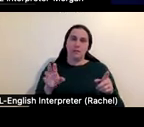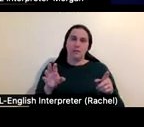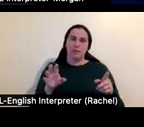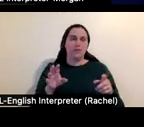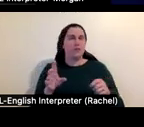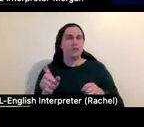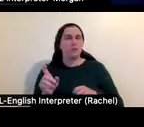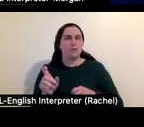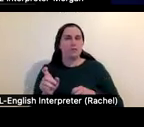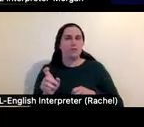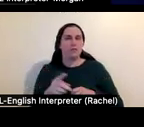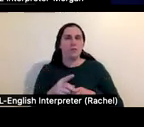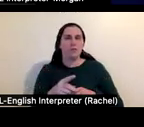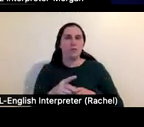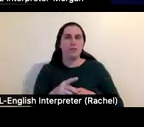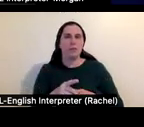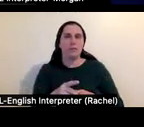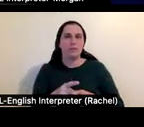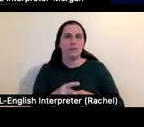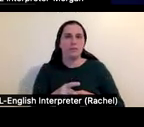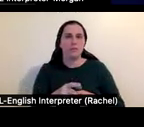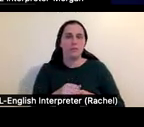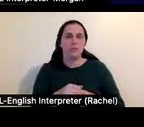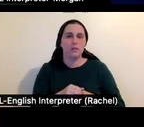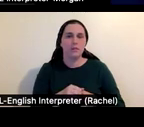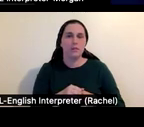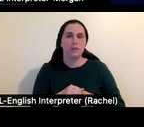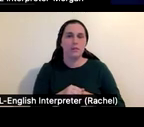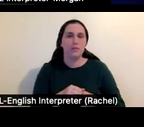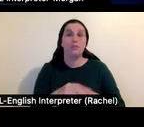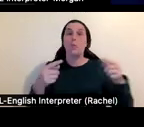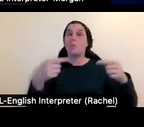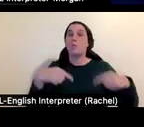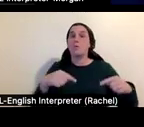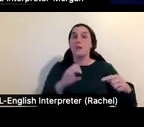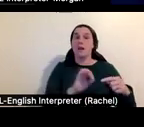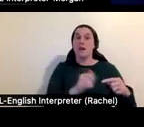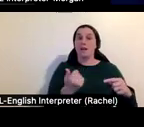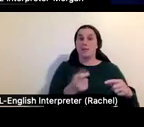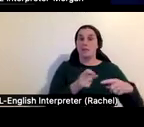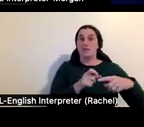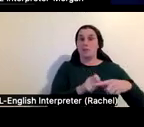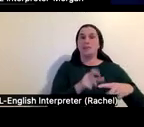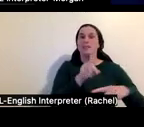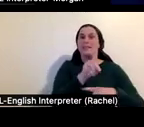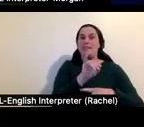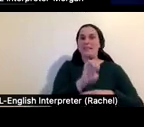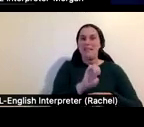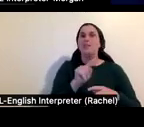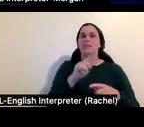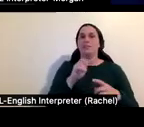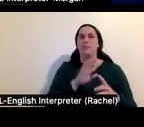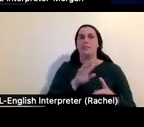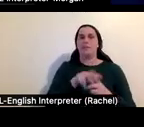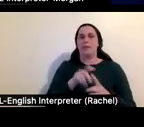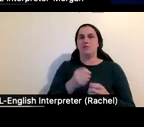yeah, so that's all. Yes. I have a question. So you said this is the plural, so this is like this, der popo and die popos and the butts? Full force, yeah.